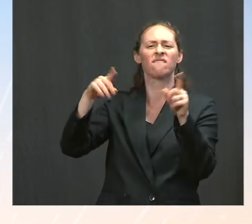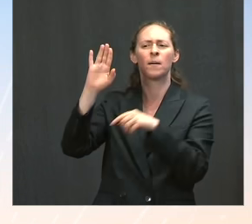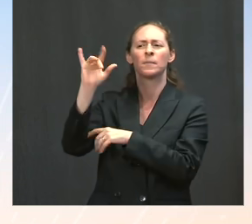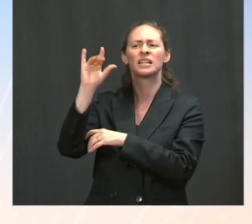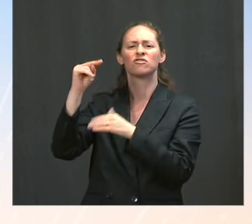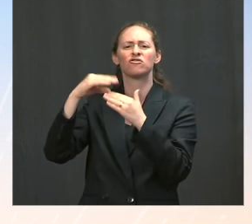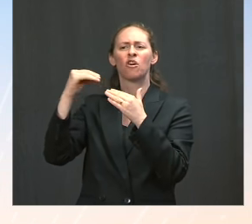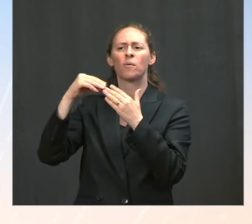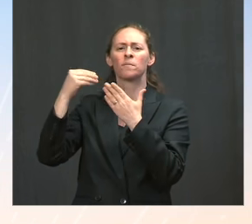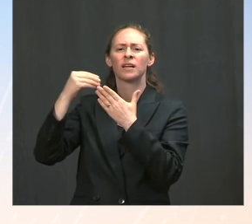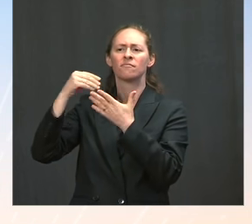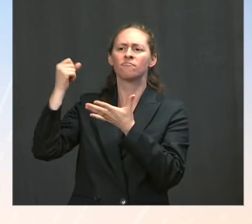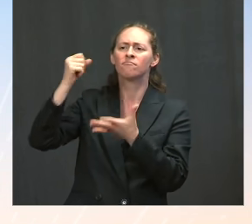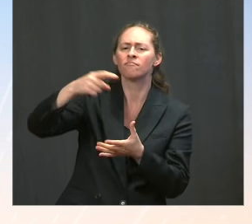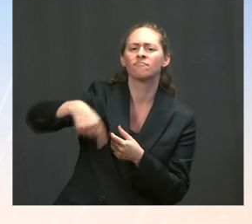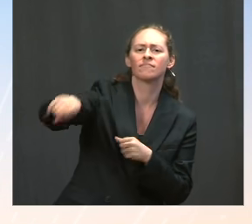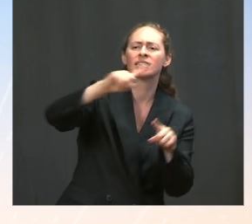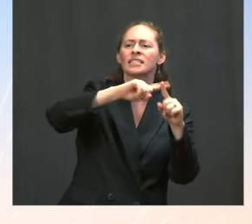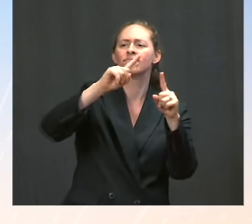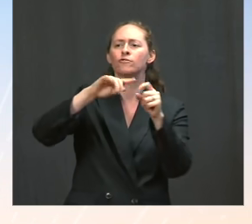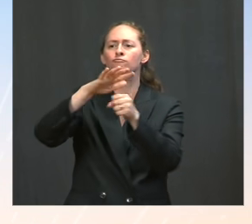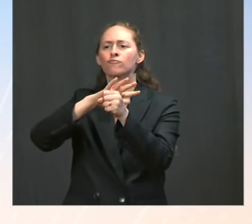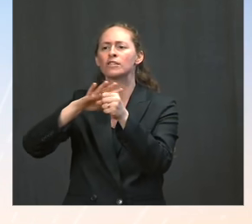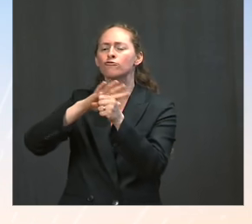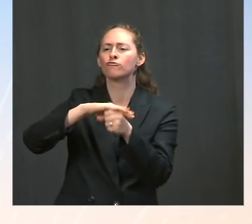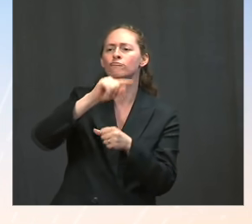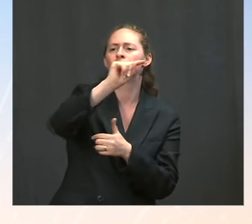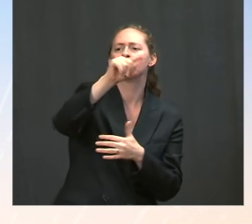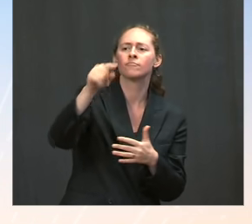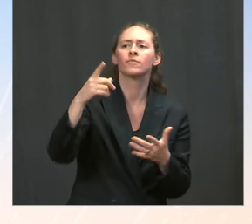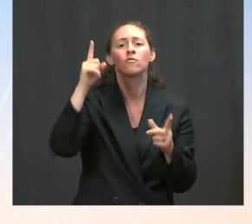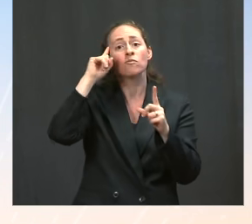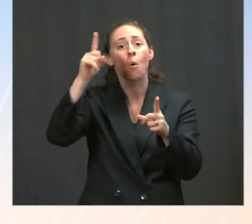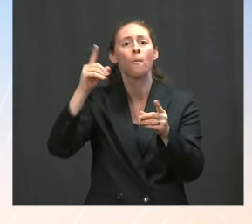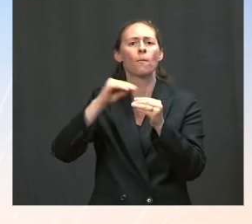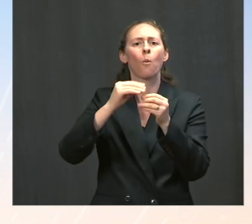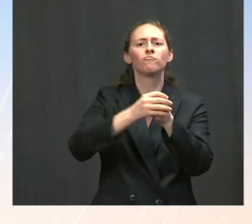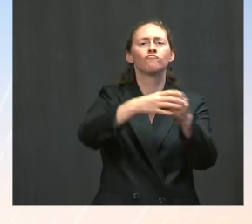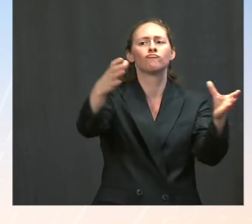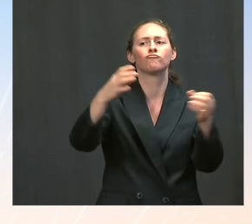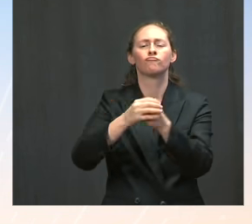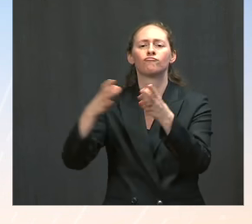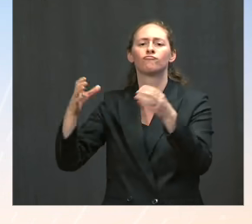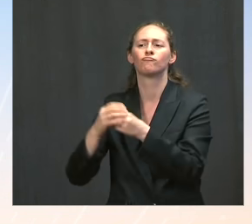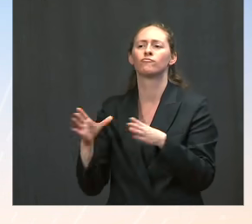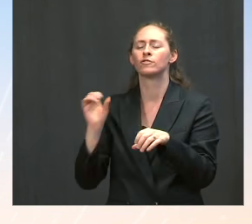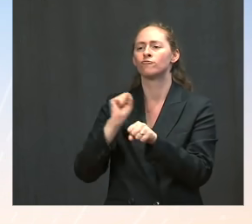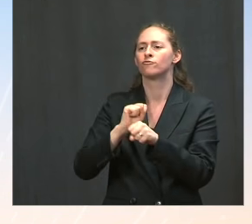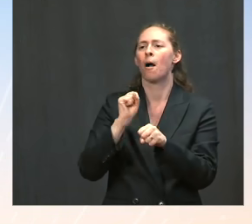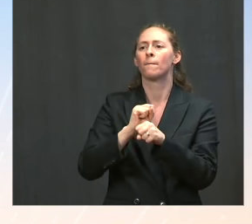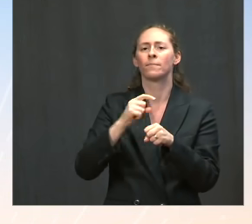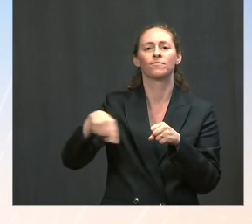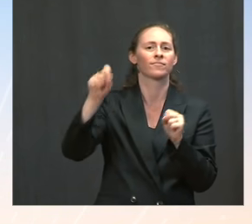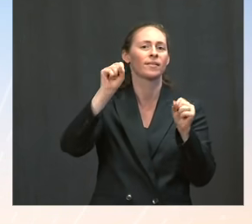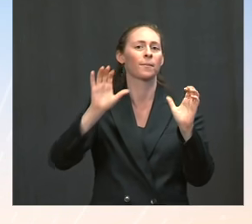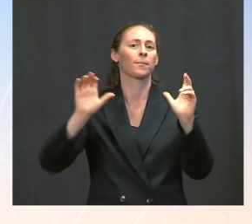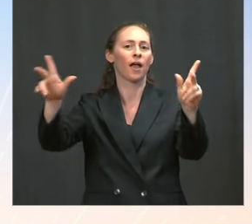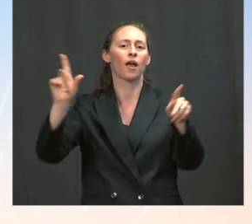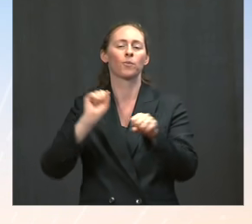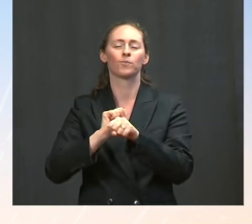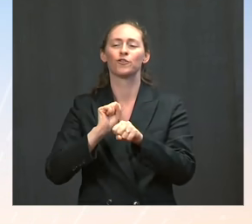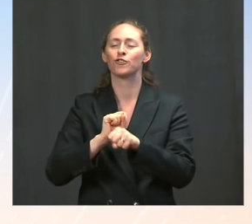spur economic development, and put Americans back to work. Our Indigenous Communities Commitment sets aside